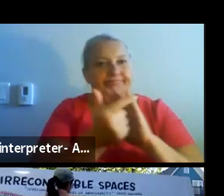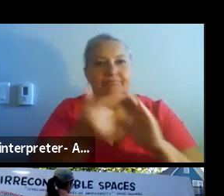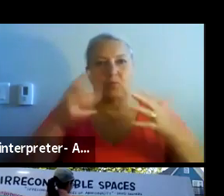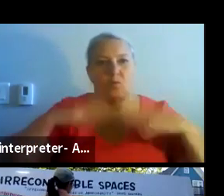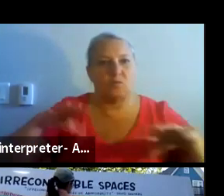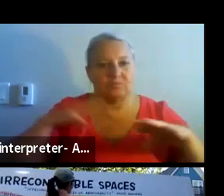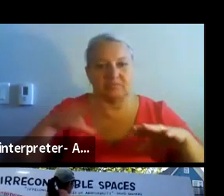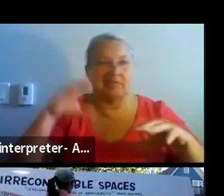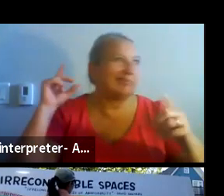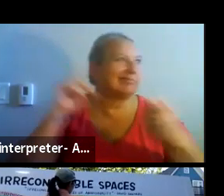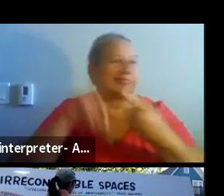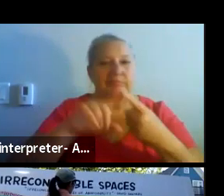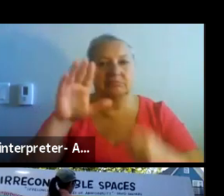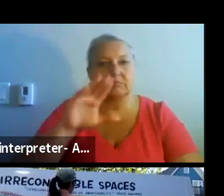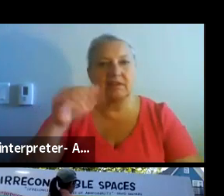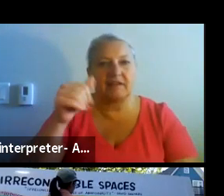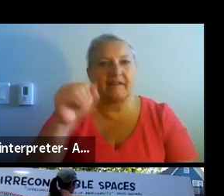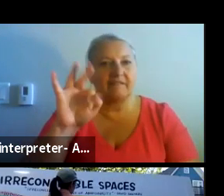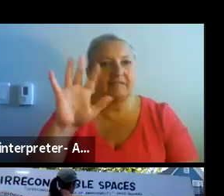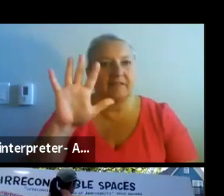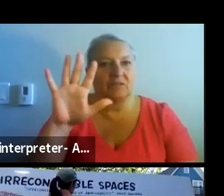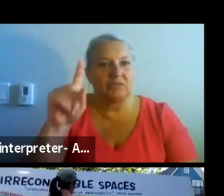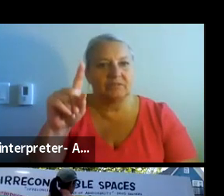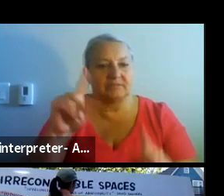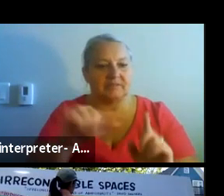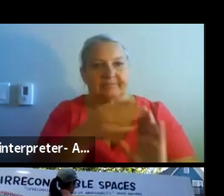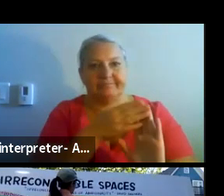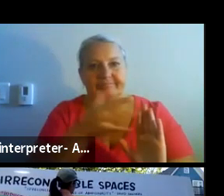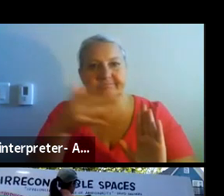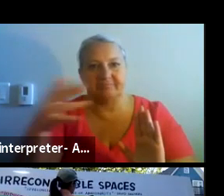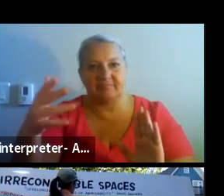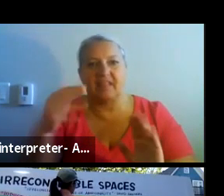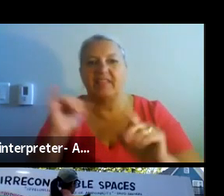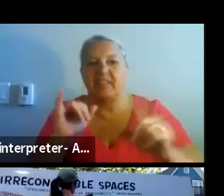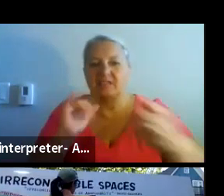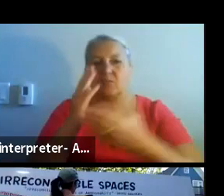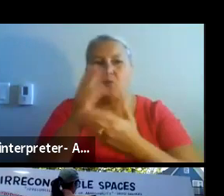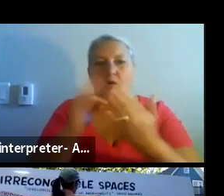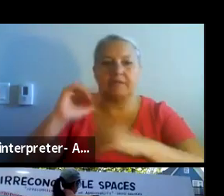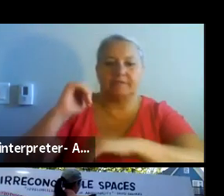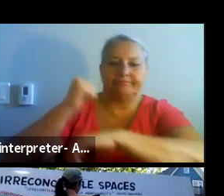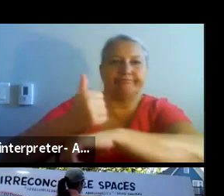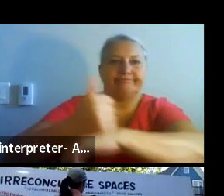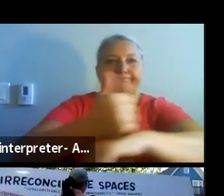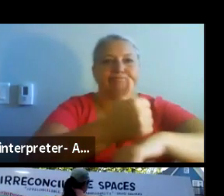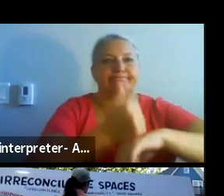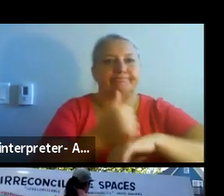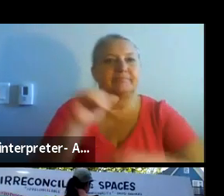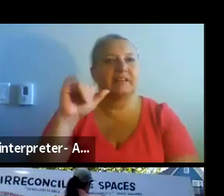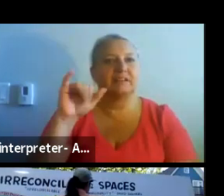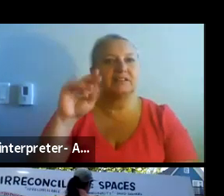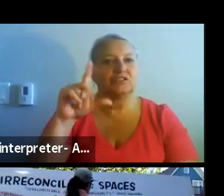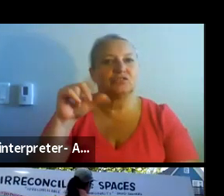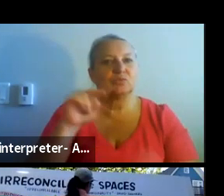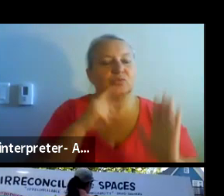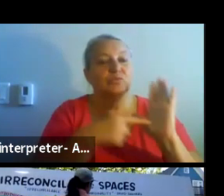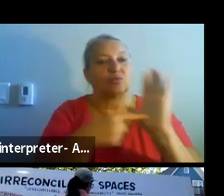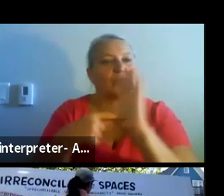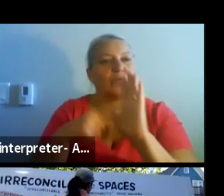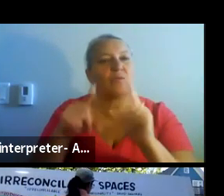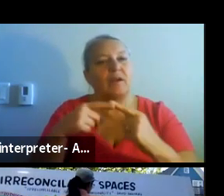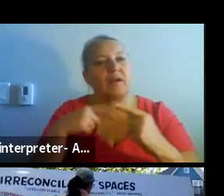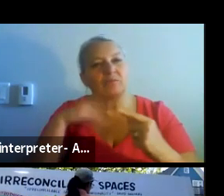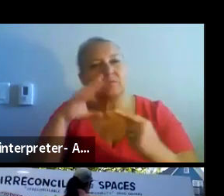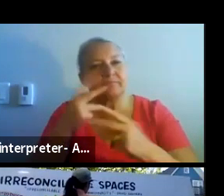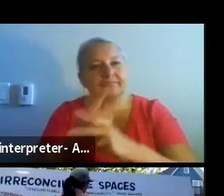1951. So this was part of an installation that I'll be referring to when I talk about process.